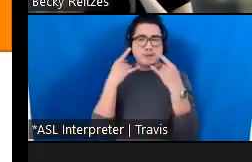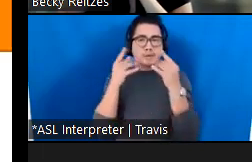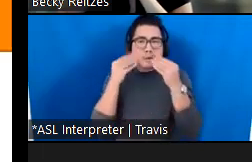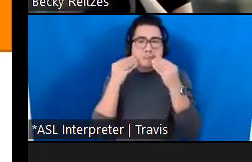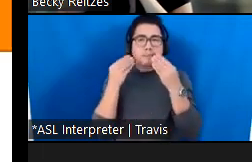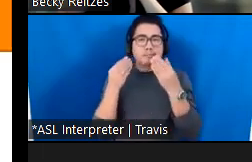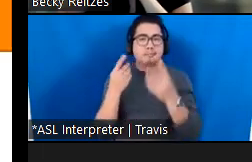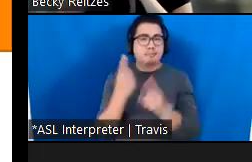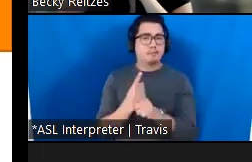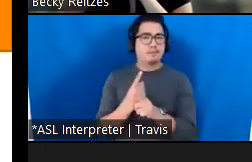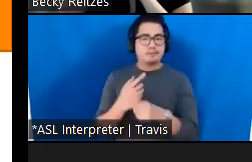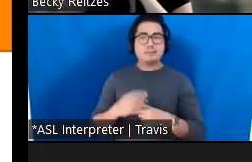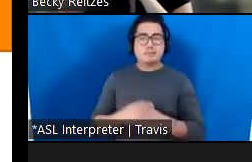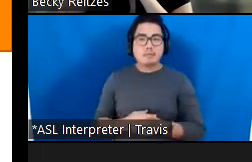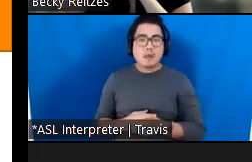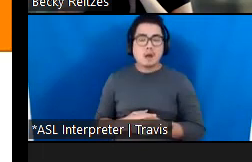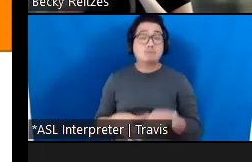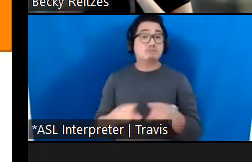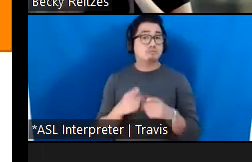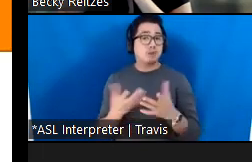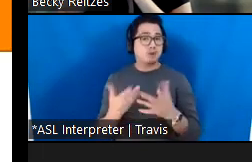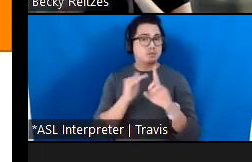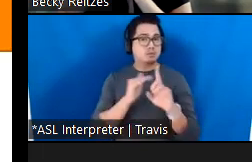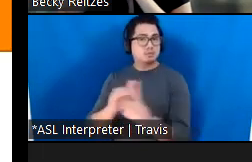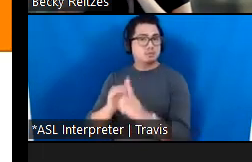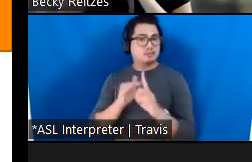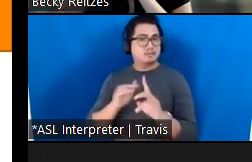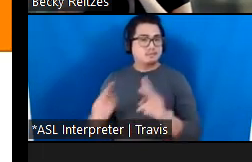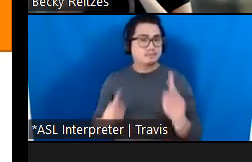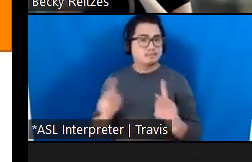want to remind folks, you know, a lot of the